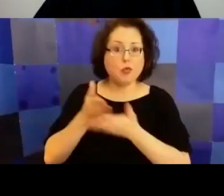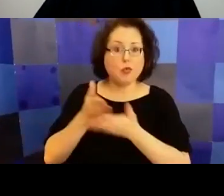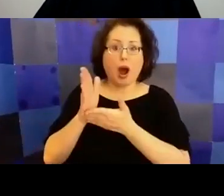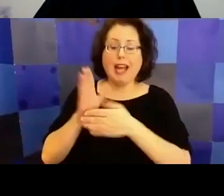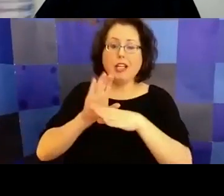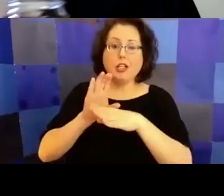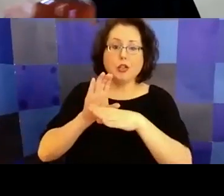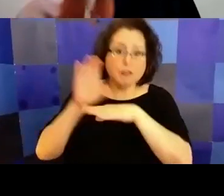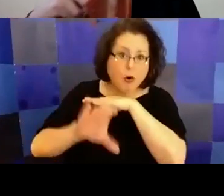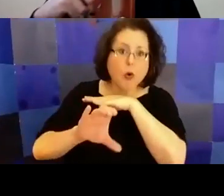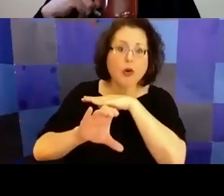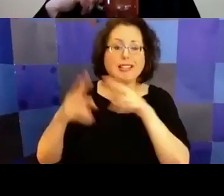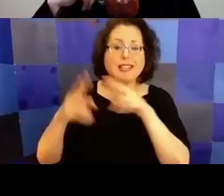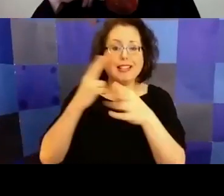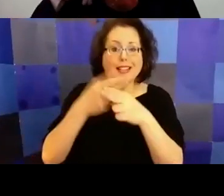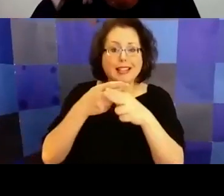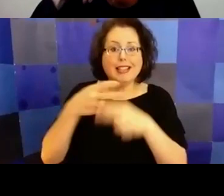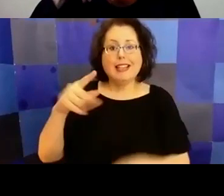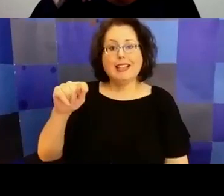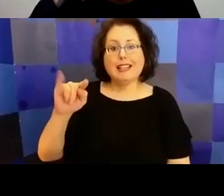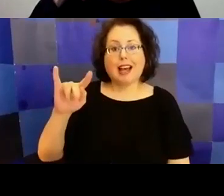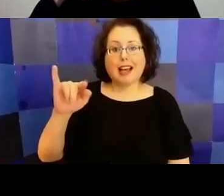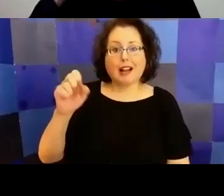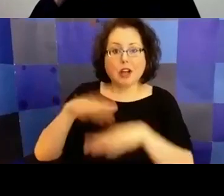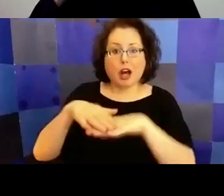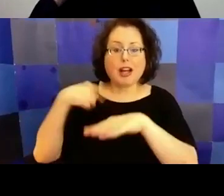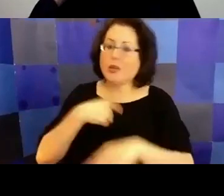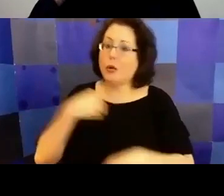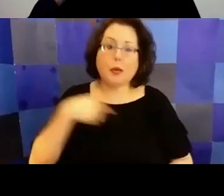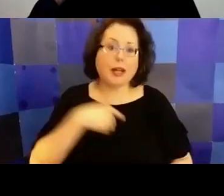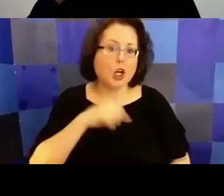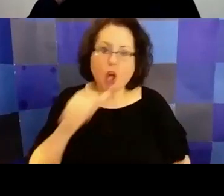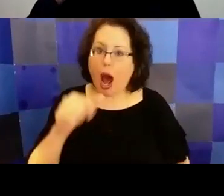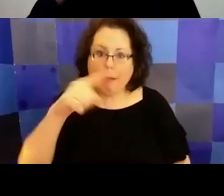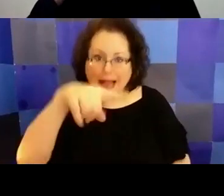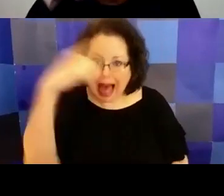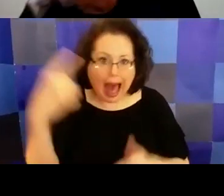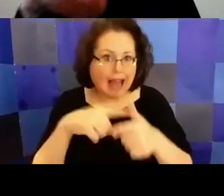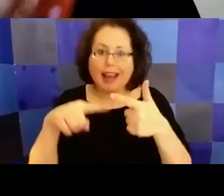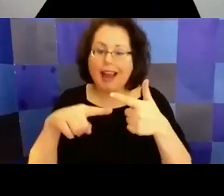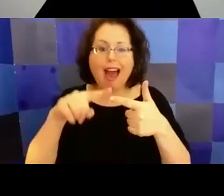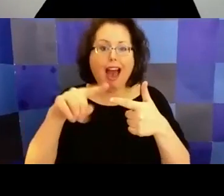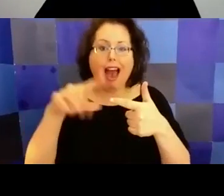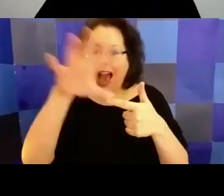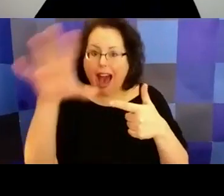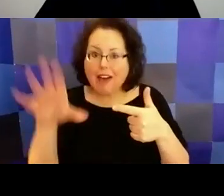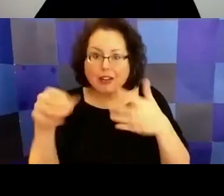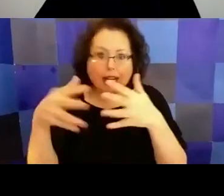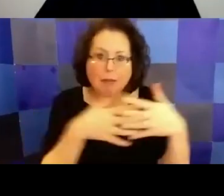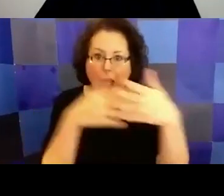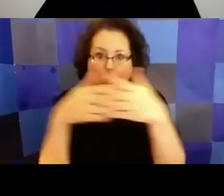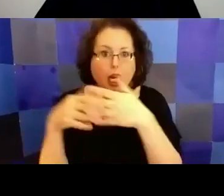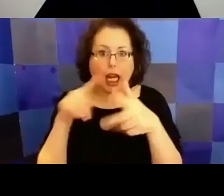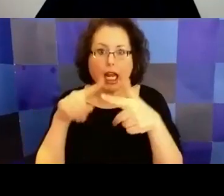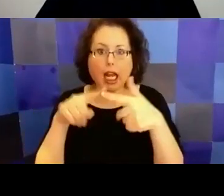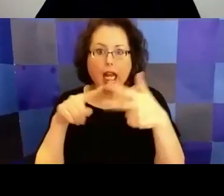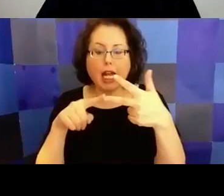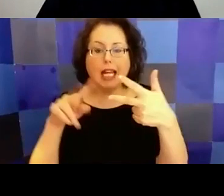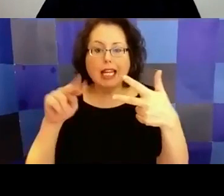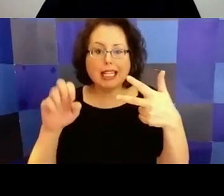us. We are not Black. We are not African American. We are not Negro. We are not